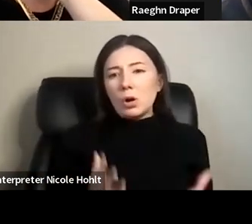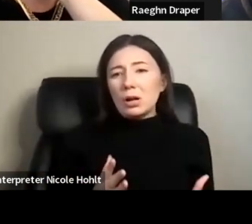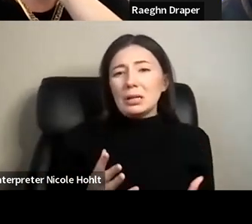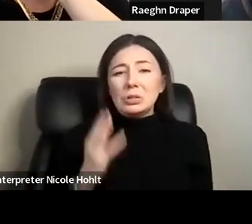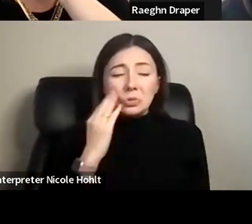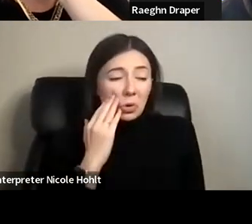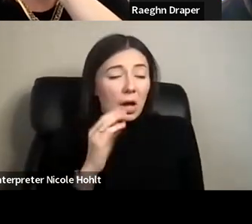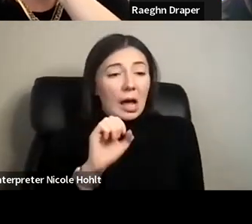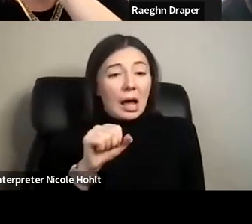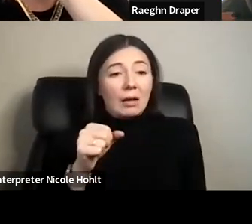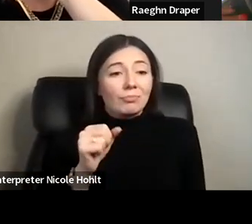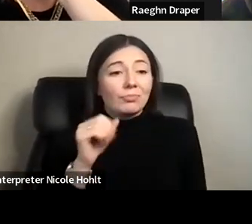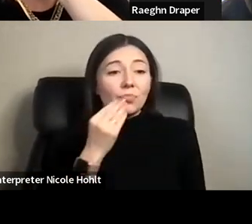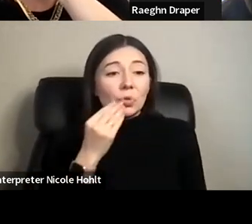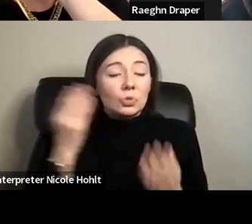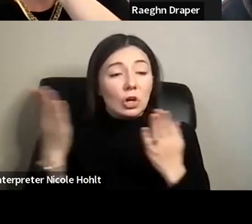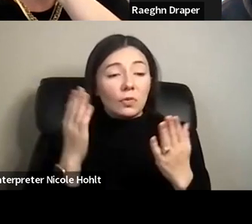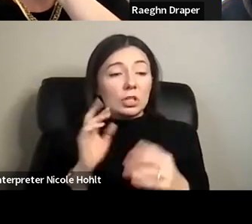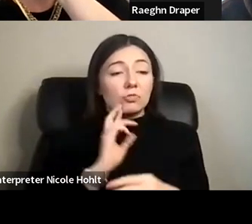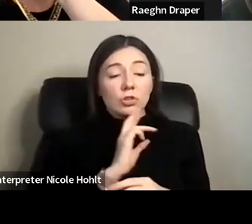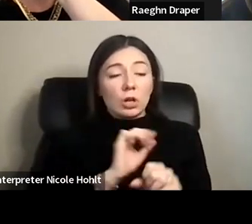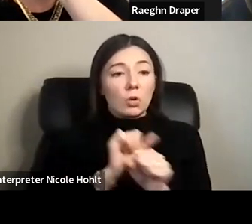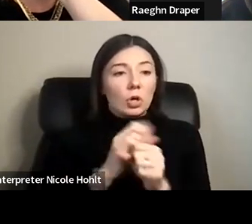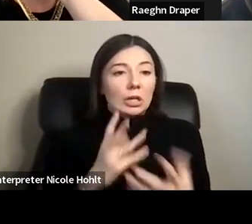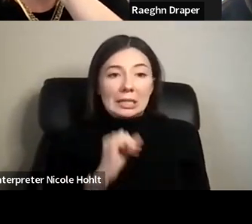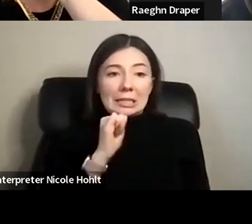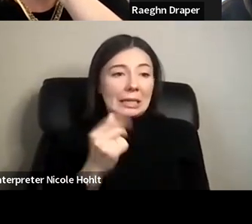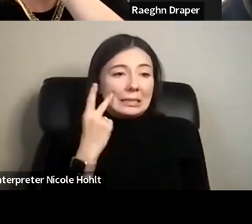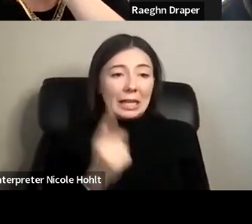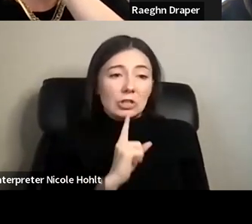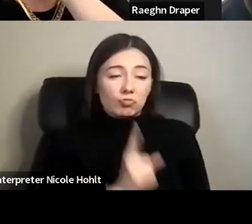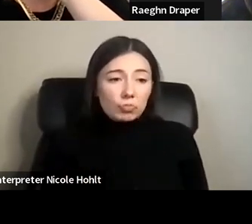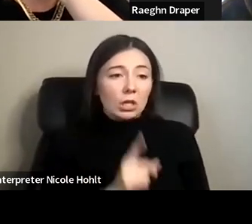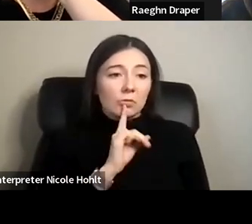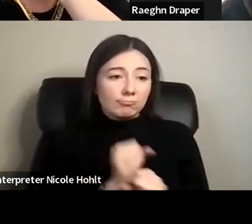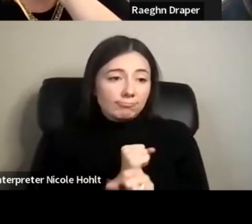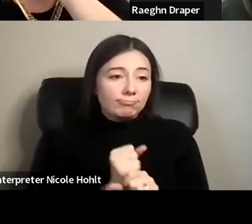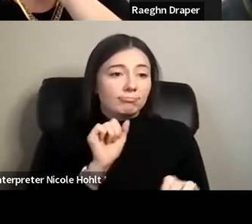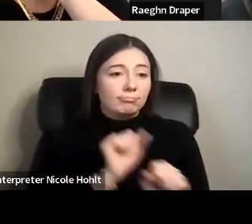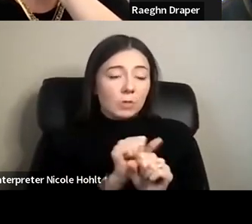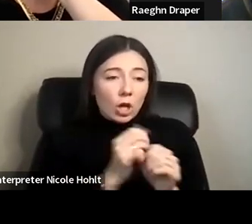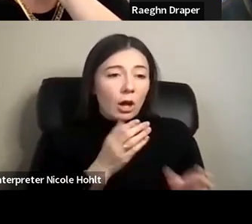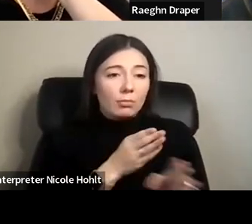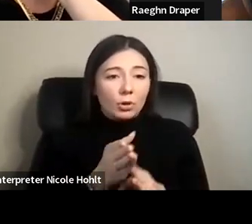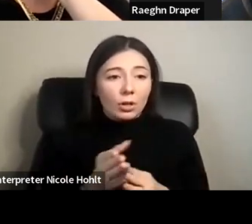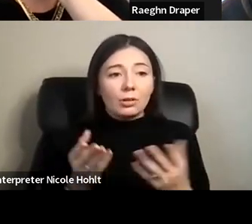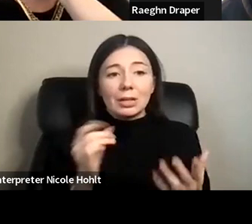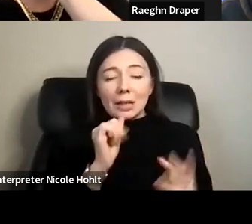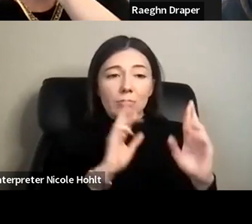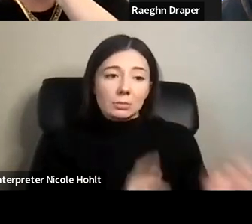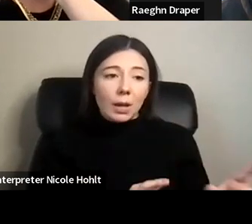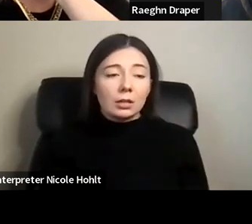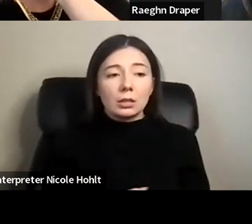real professions oftentimes. The emotional labor of folks dealing with the public is not considered, is not taken